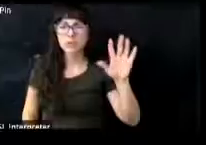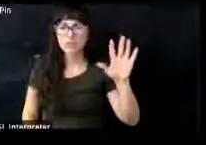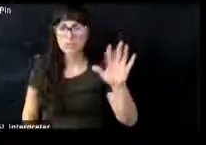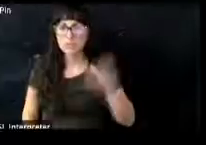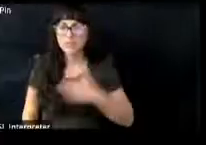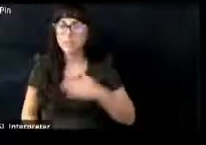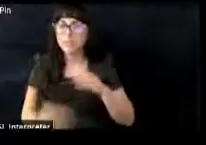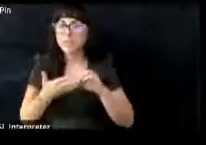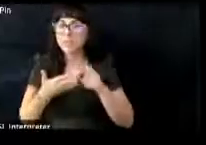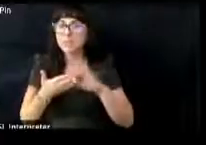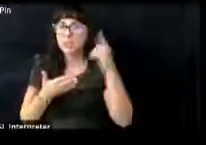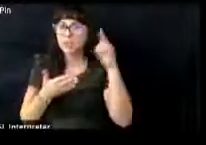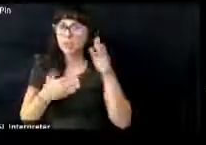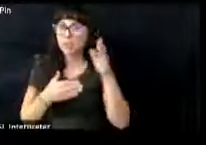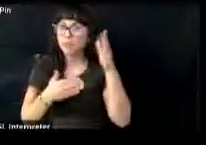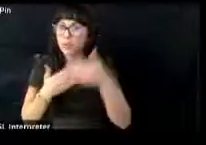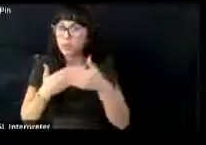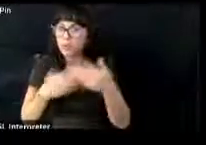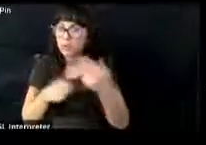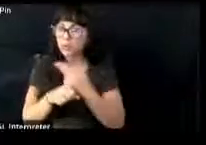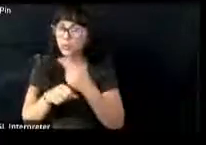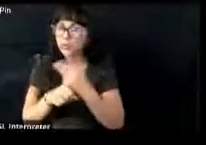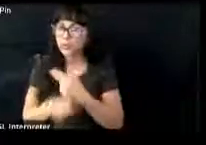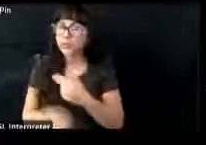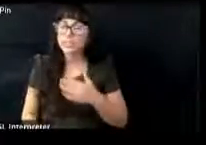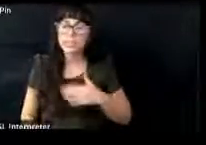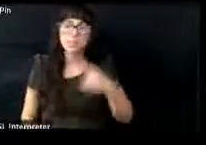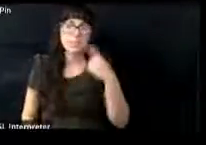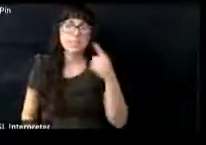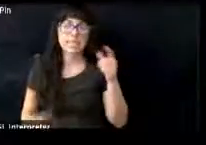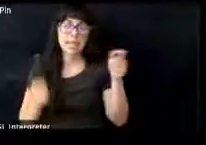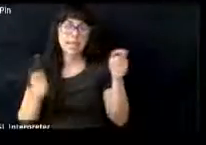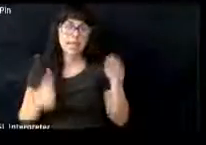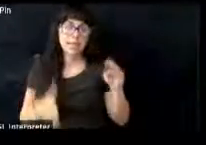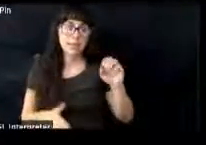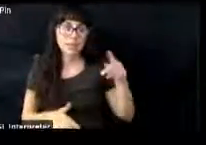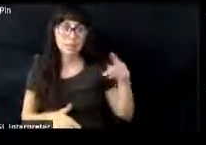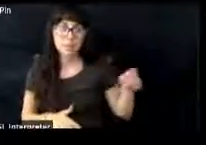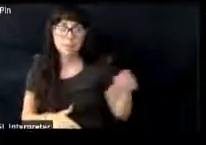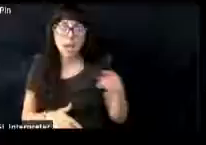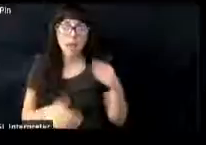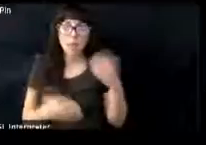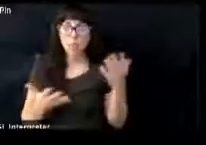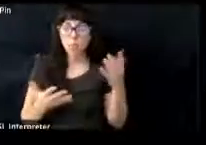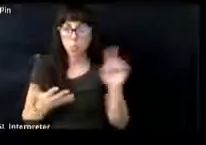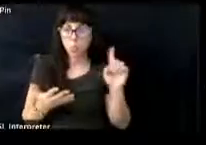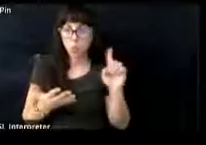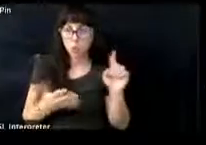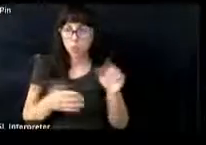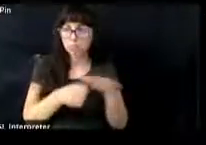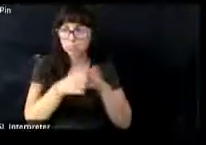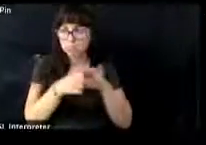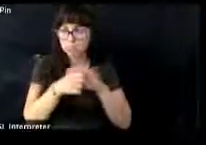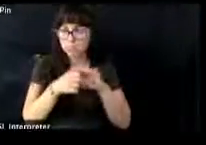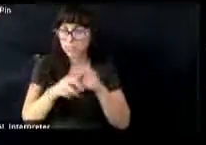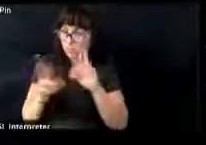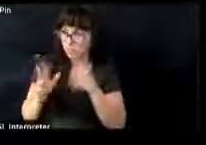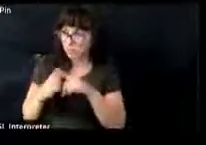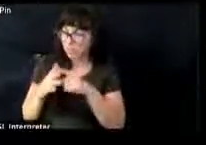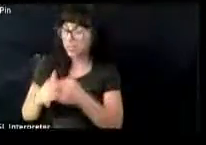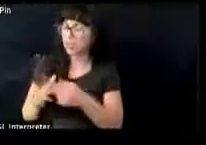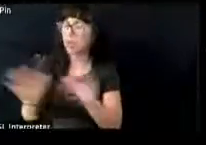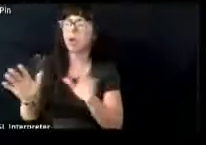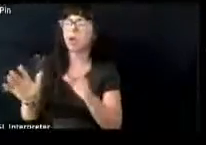future reference. And if you'll please let the mapper know what area you would like to discuss today, the floor is yours. Oh, one moment. You